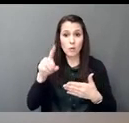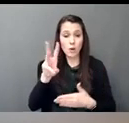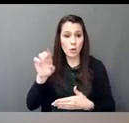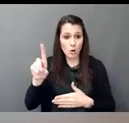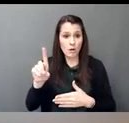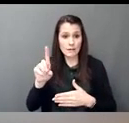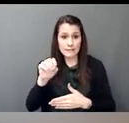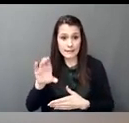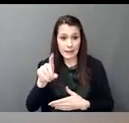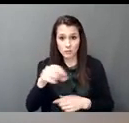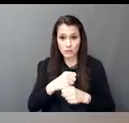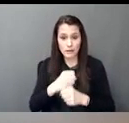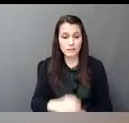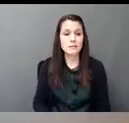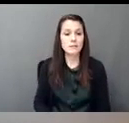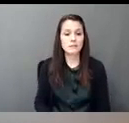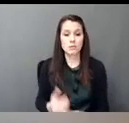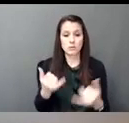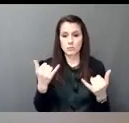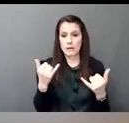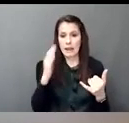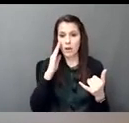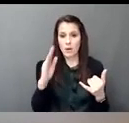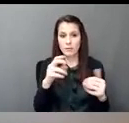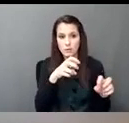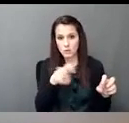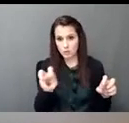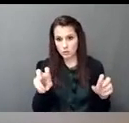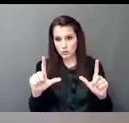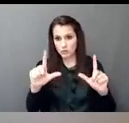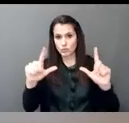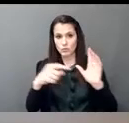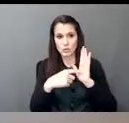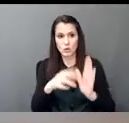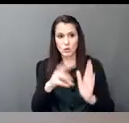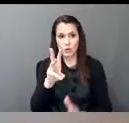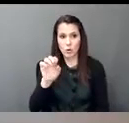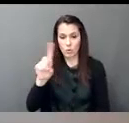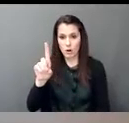create. And right now I'm going to switch to a Word document,